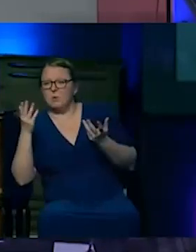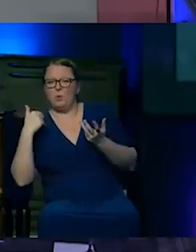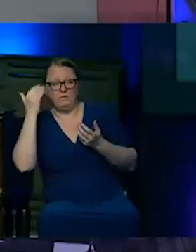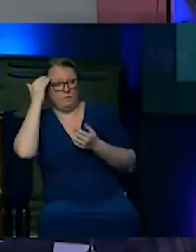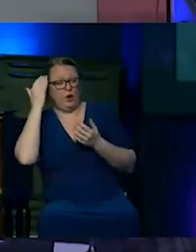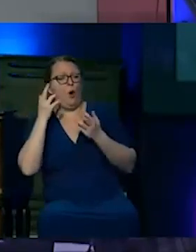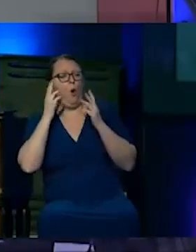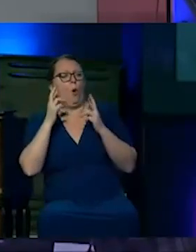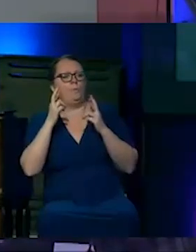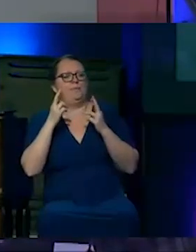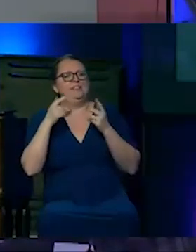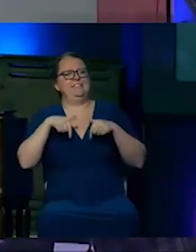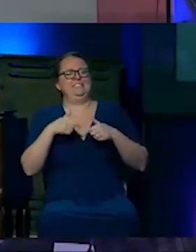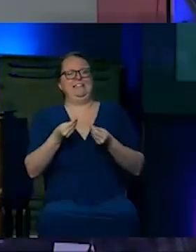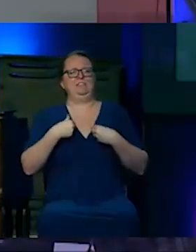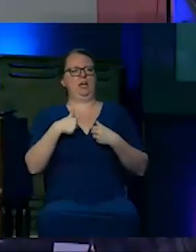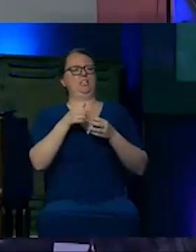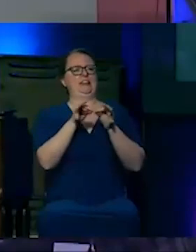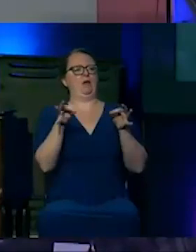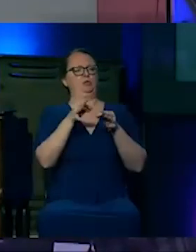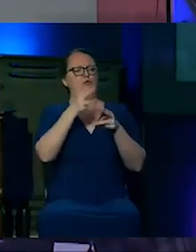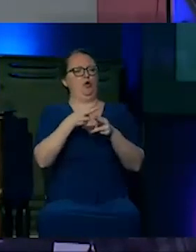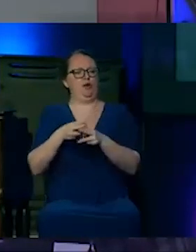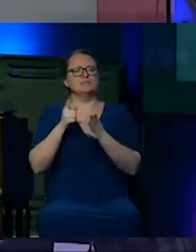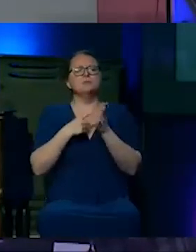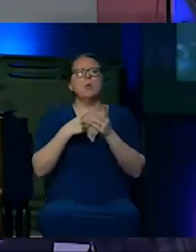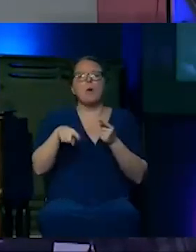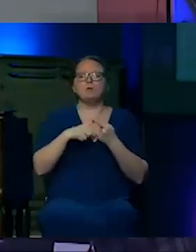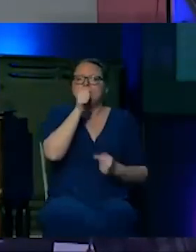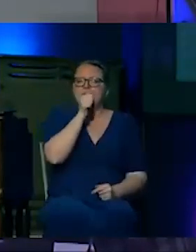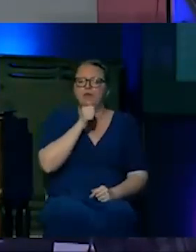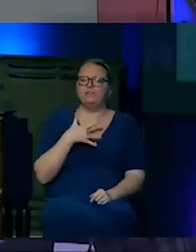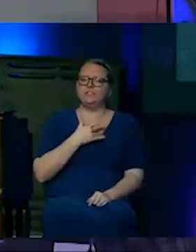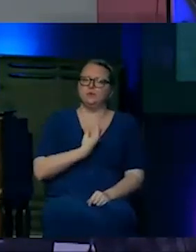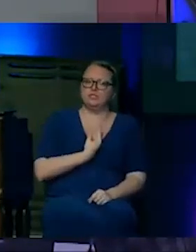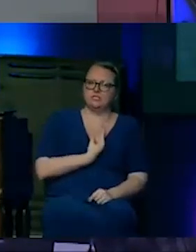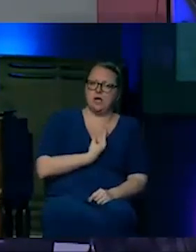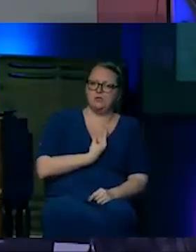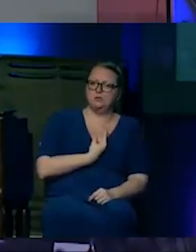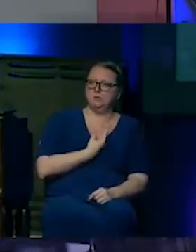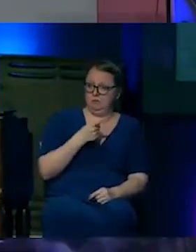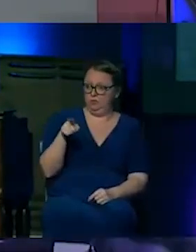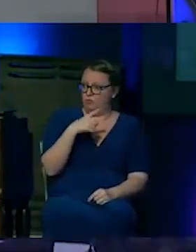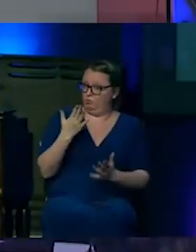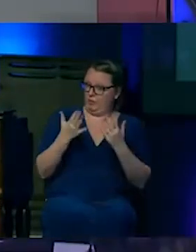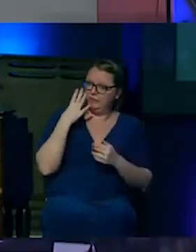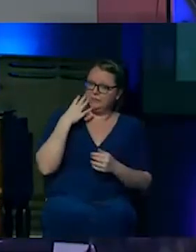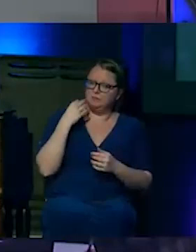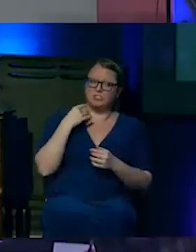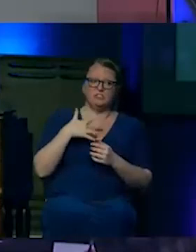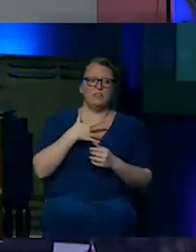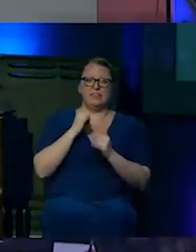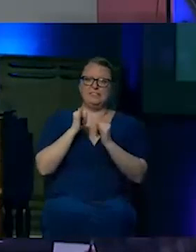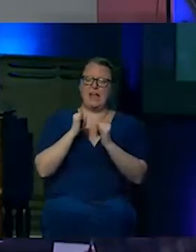to talk about these things, because sometimes it just feels like when we're suffering, it's just us, and nobody else has maybe felt or experienced what we felt. And the